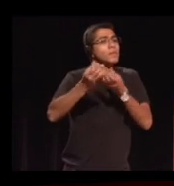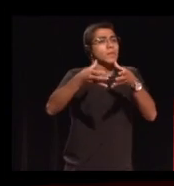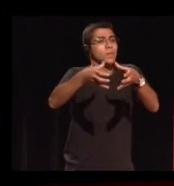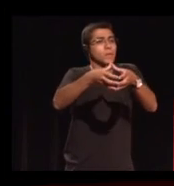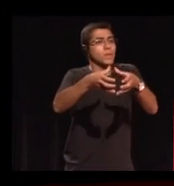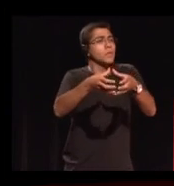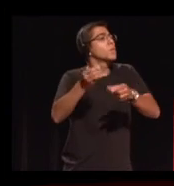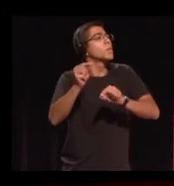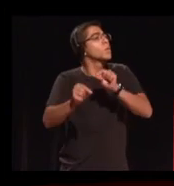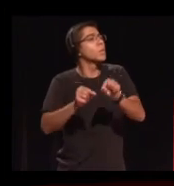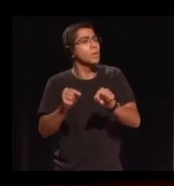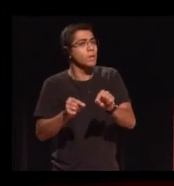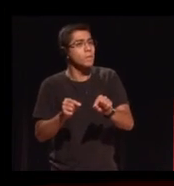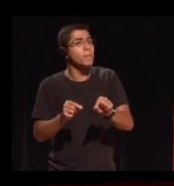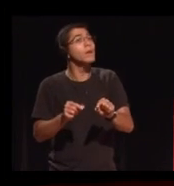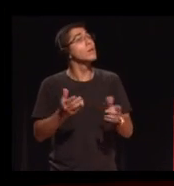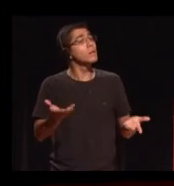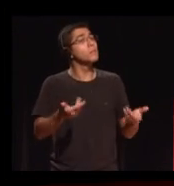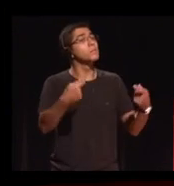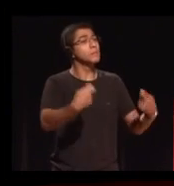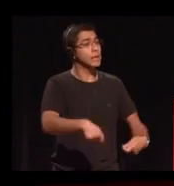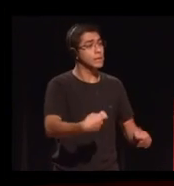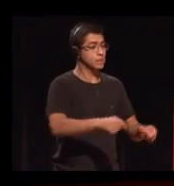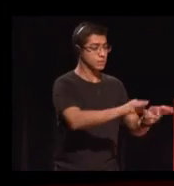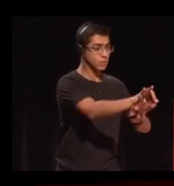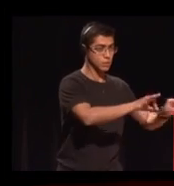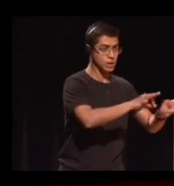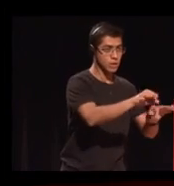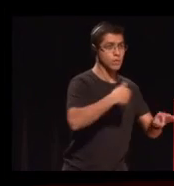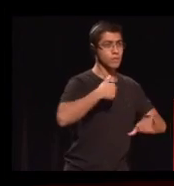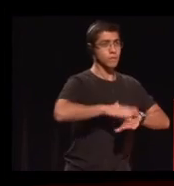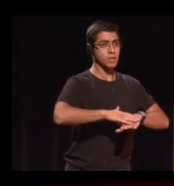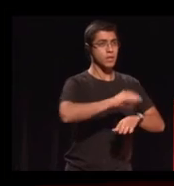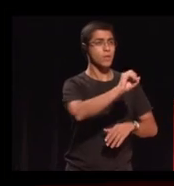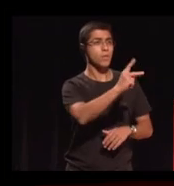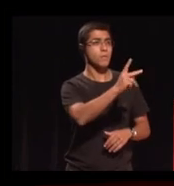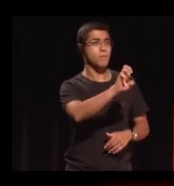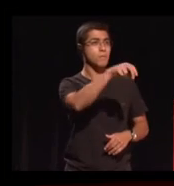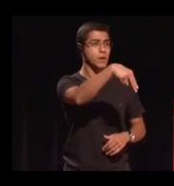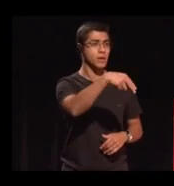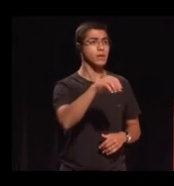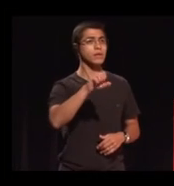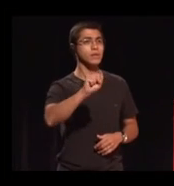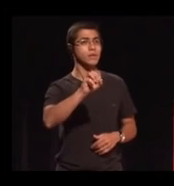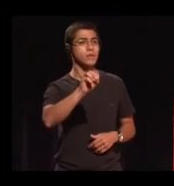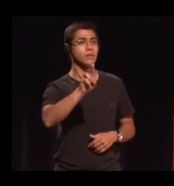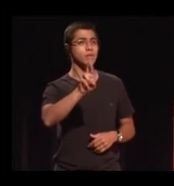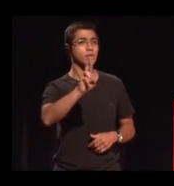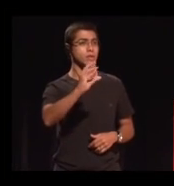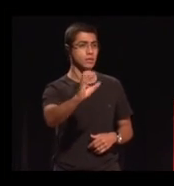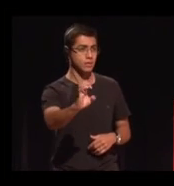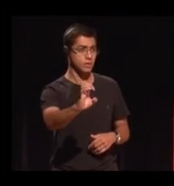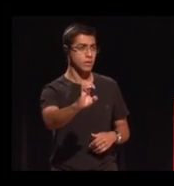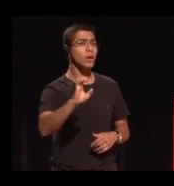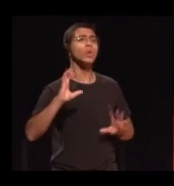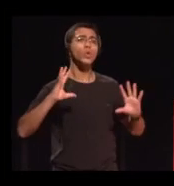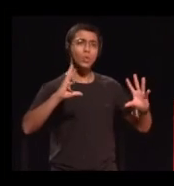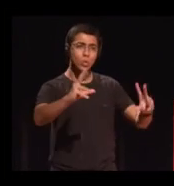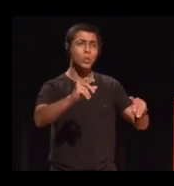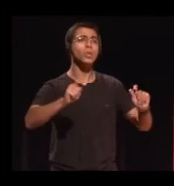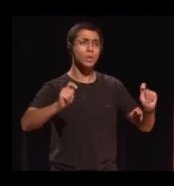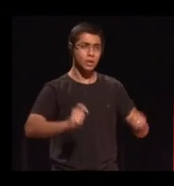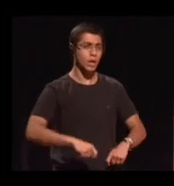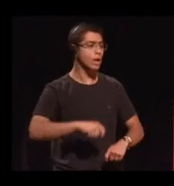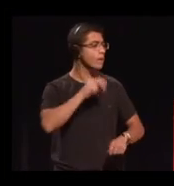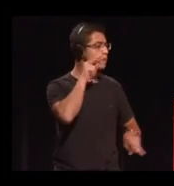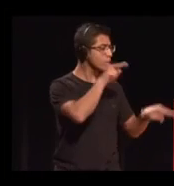whole project, we make this visible for everybody to study and make their own mind about it. By the way, you can find this